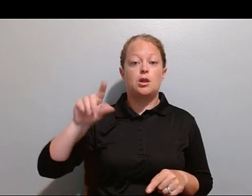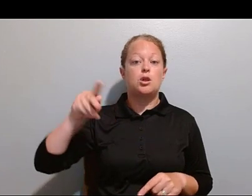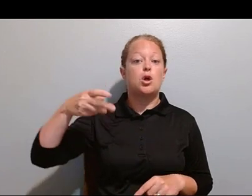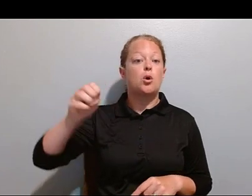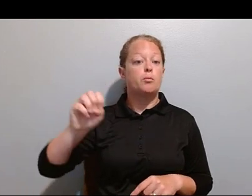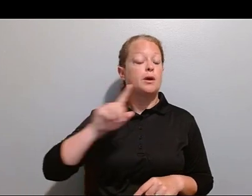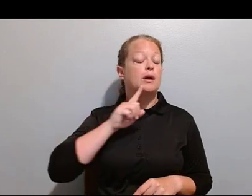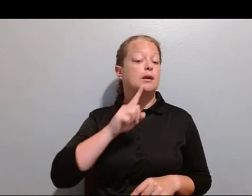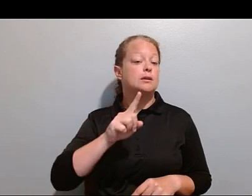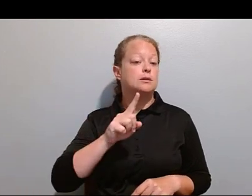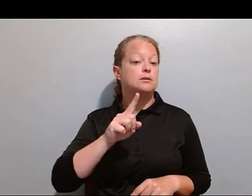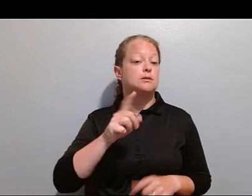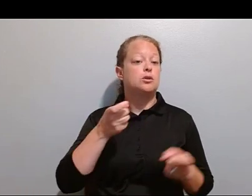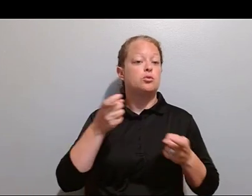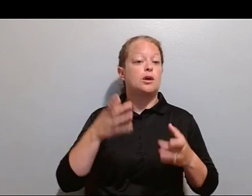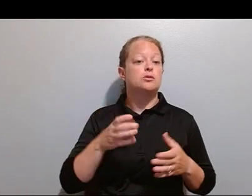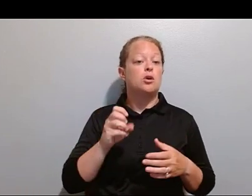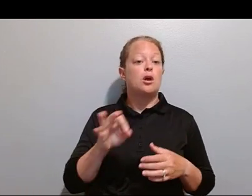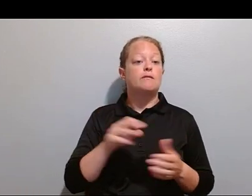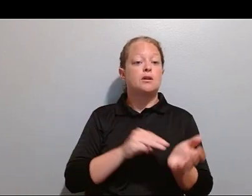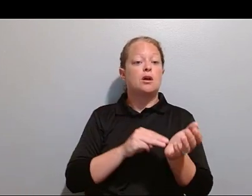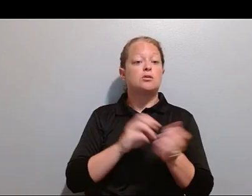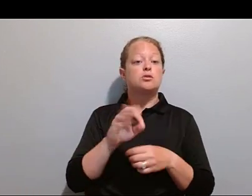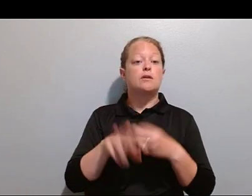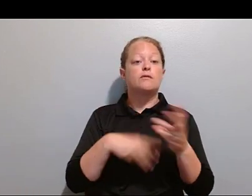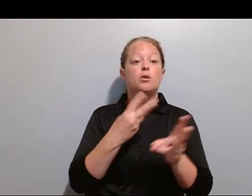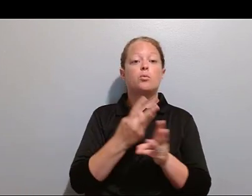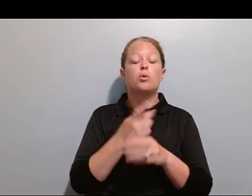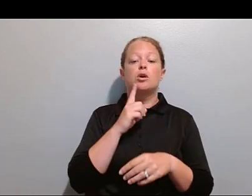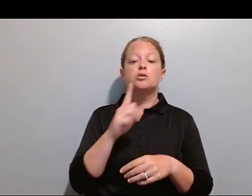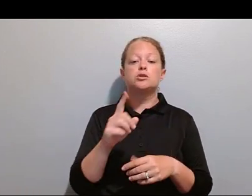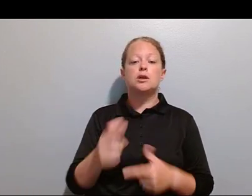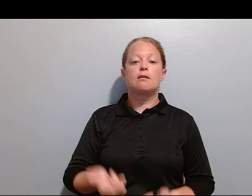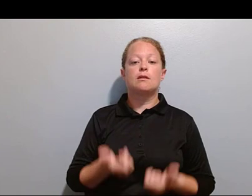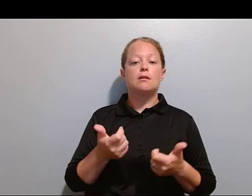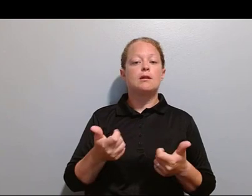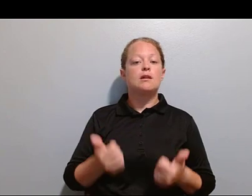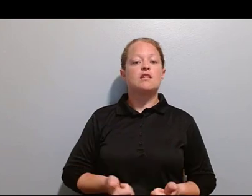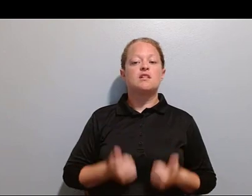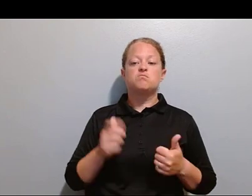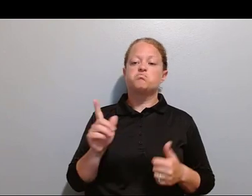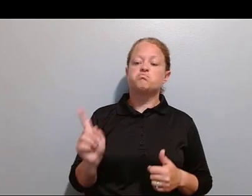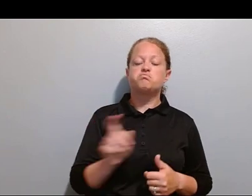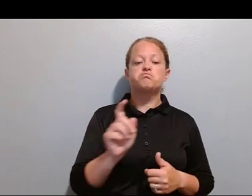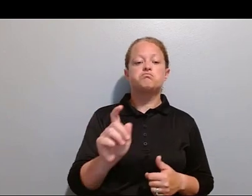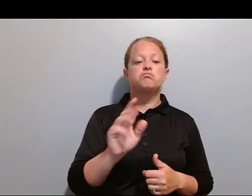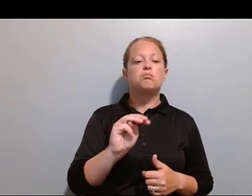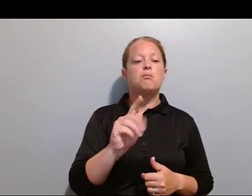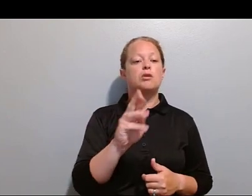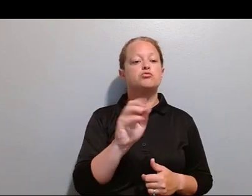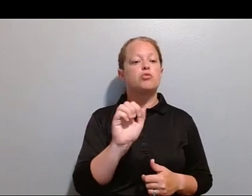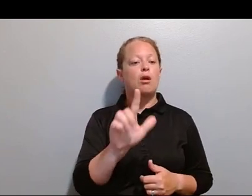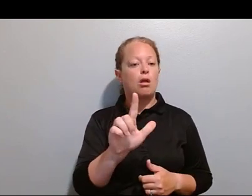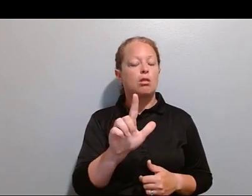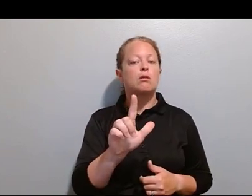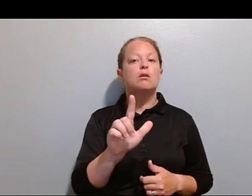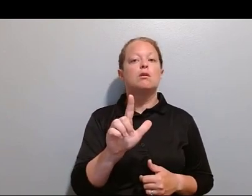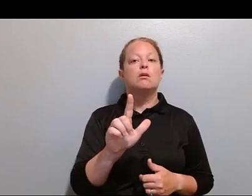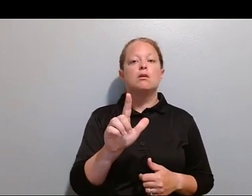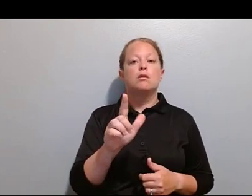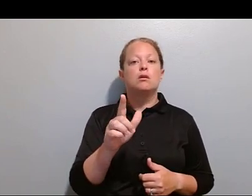She has walked the streets of Montreal since 2006 to offer care to people